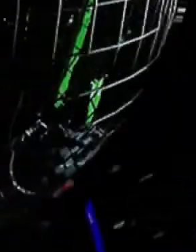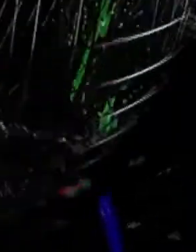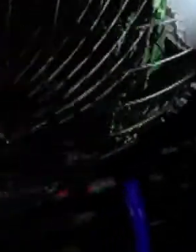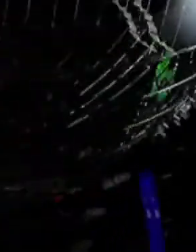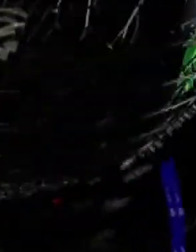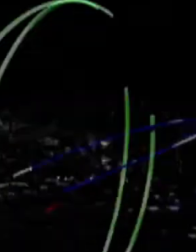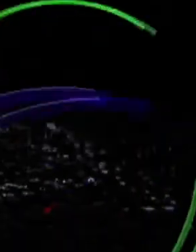Mopresidente,